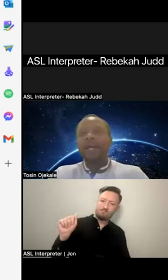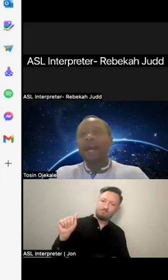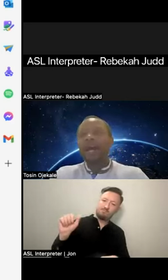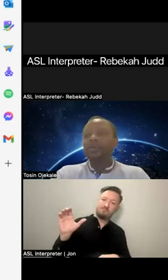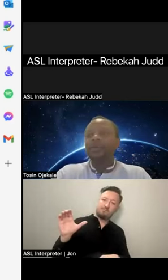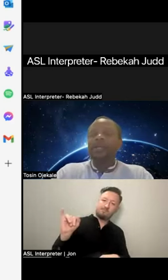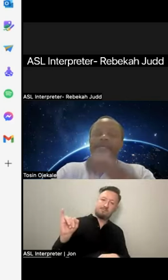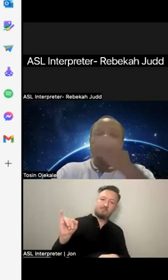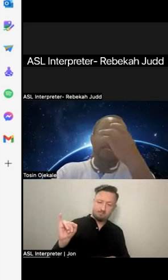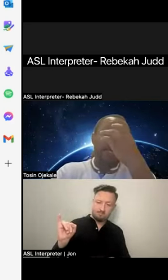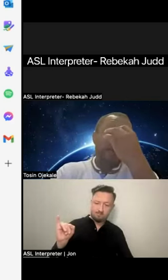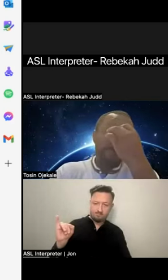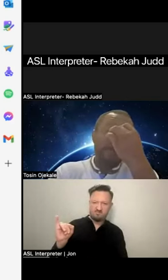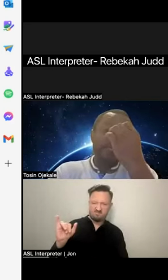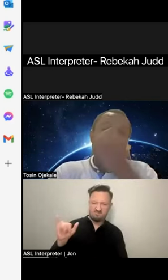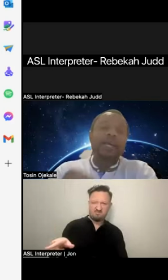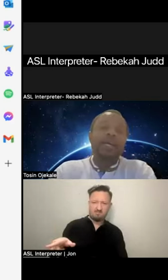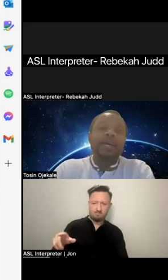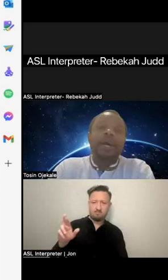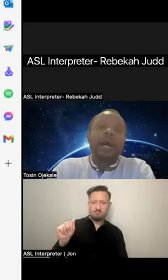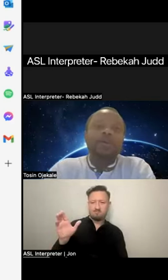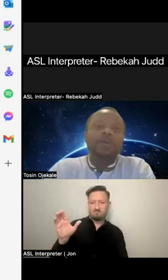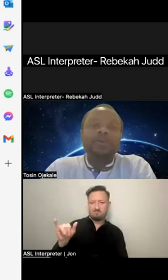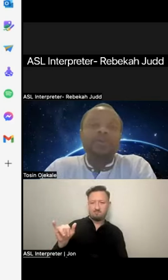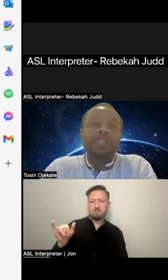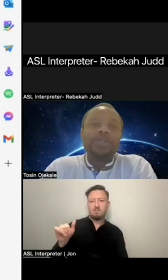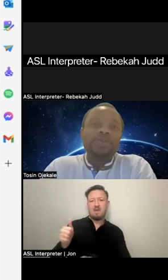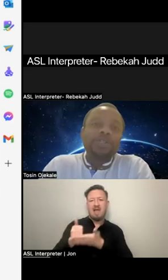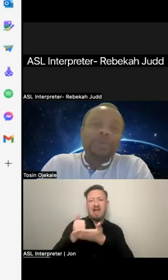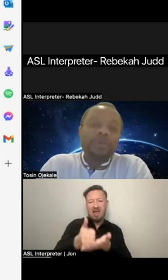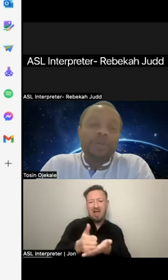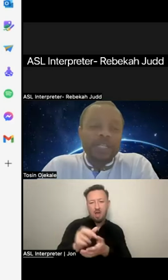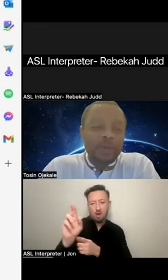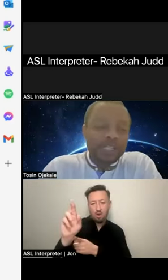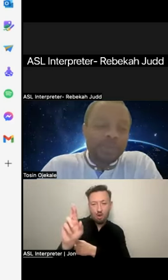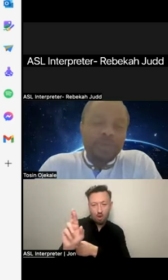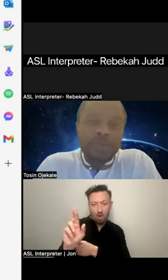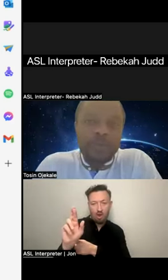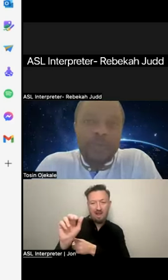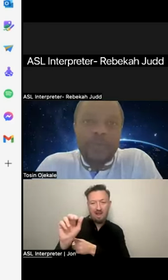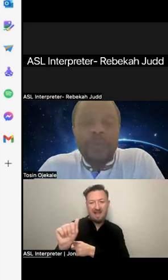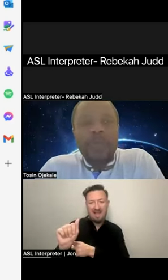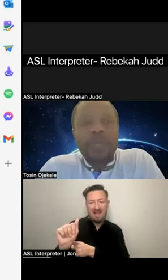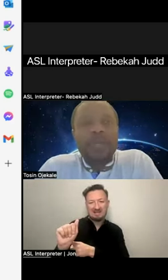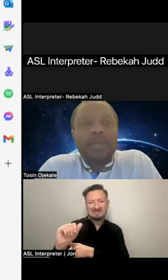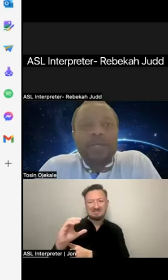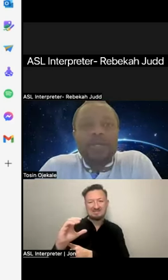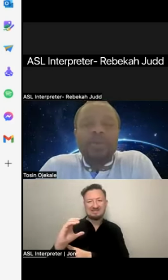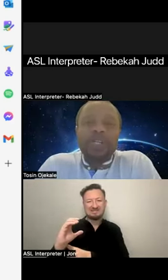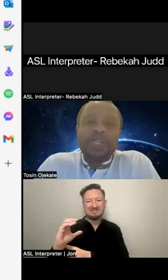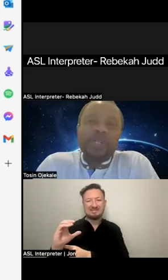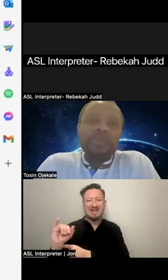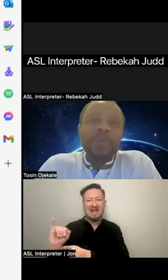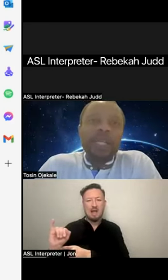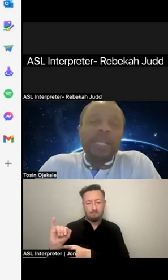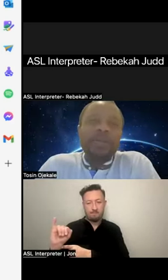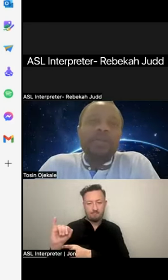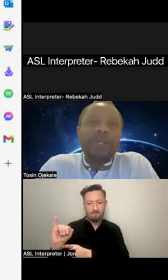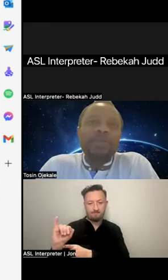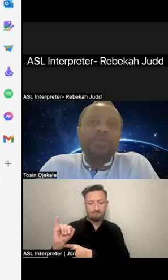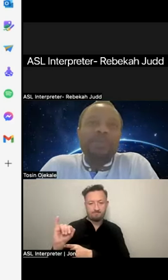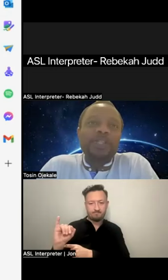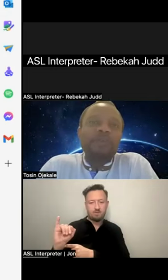R-A-C-I, R-A-C-I for RACI. R is who is going to be responsible. So responsible